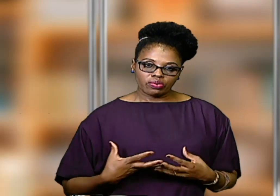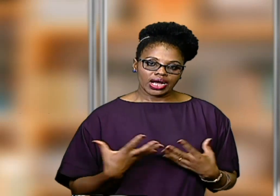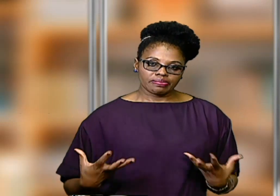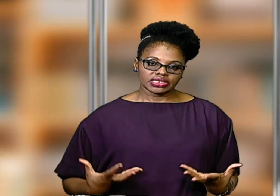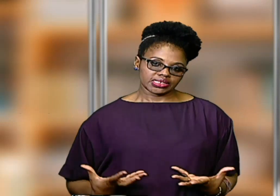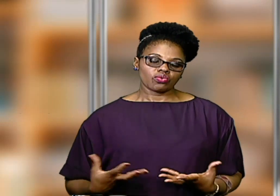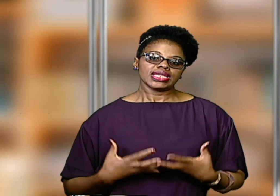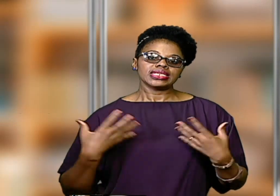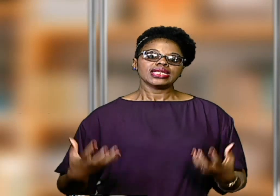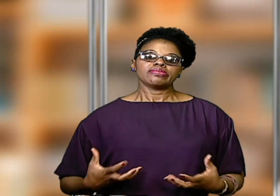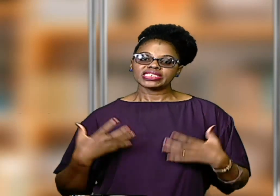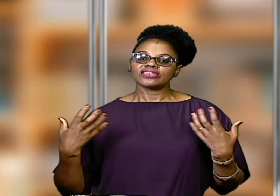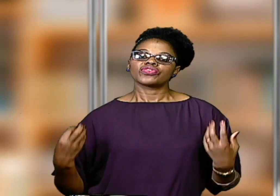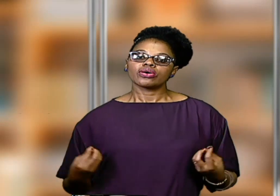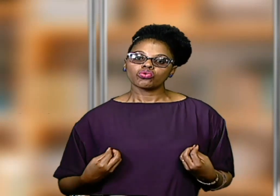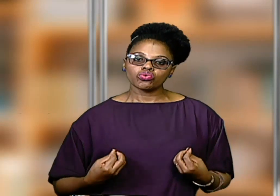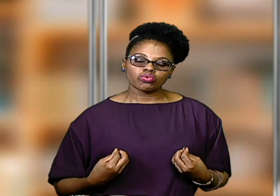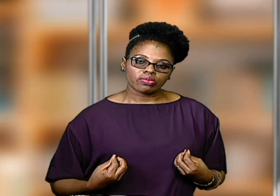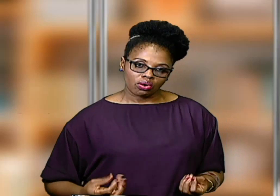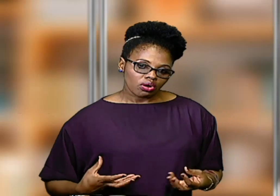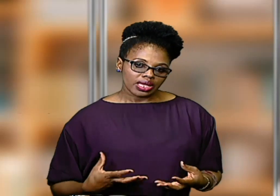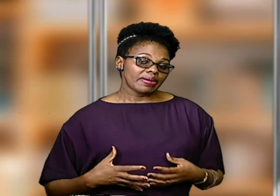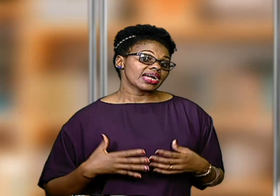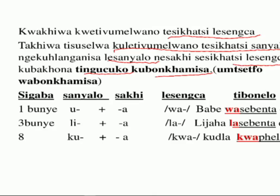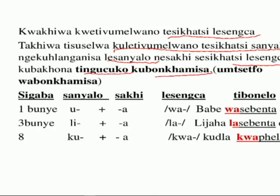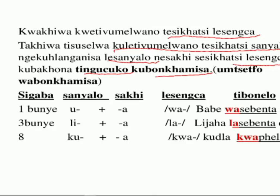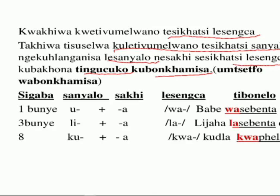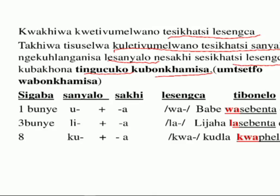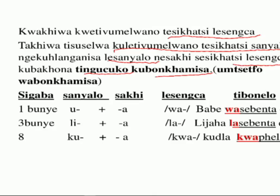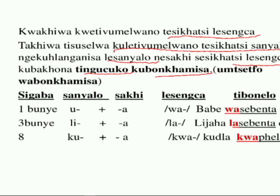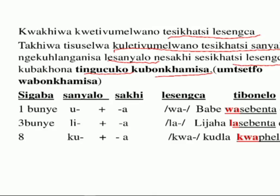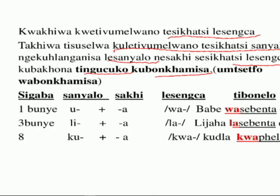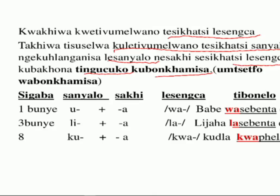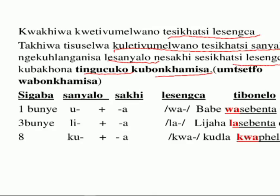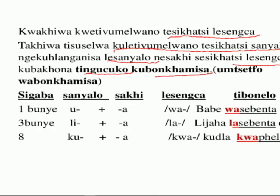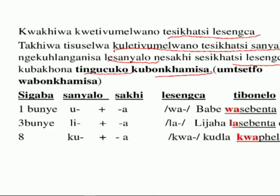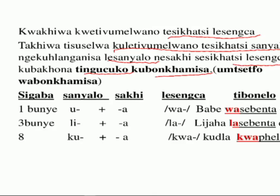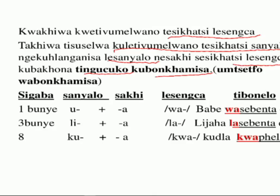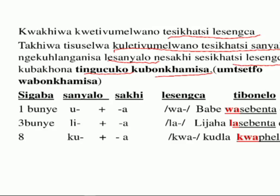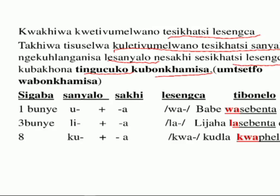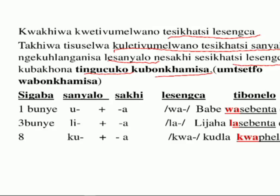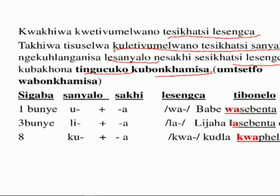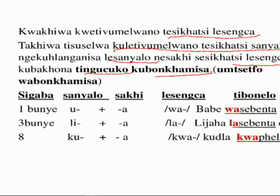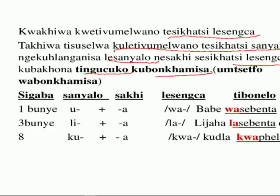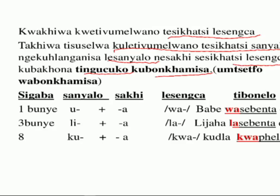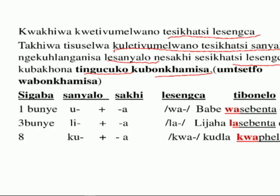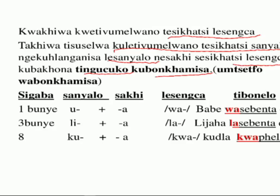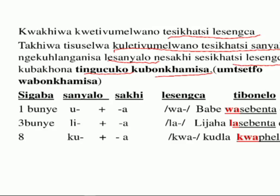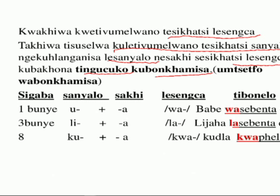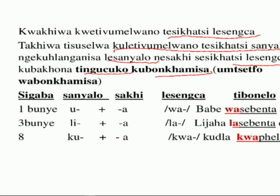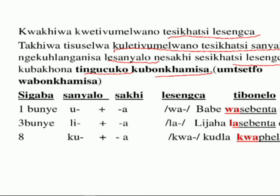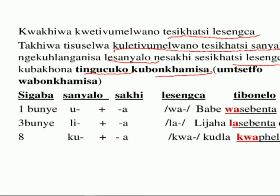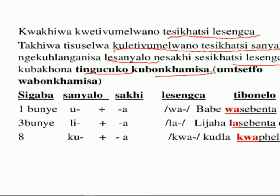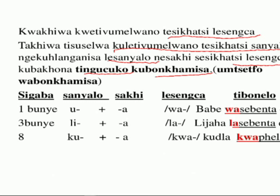umthetho wabonkhamisa. Uyendile imisindvo yenkulumo ebangeni lelishumi. Na uqala nje lihlelo wende wena imisindvo